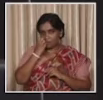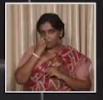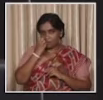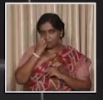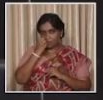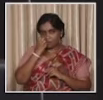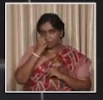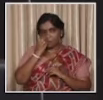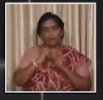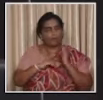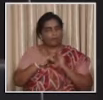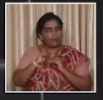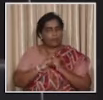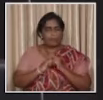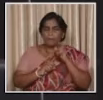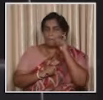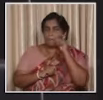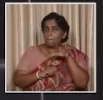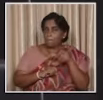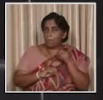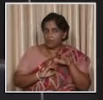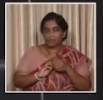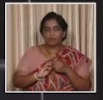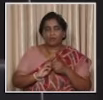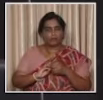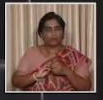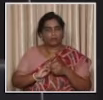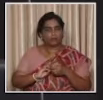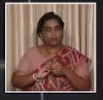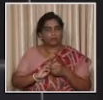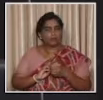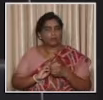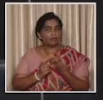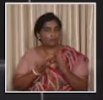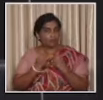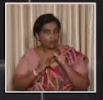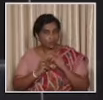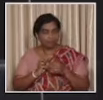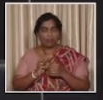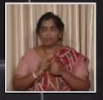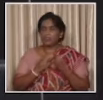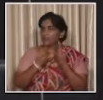trials. So there has been experimentation with different treatment